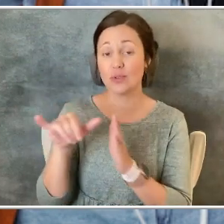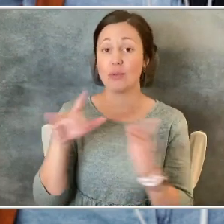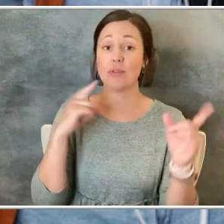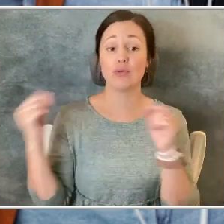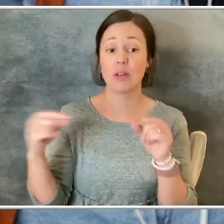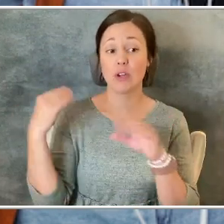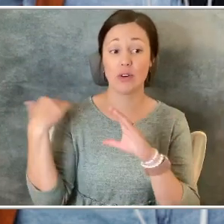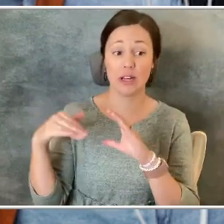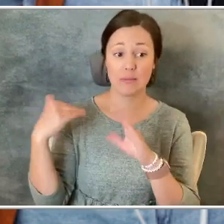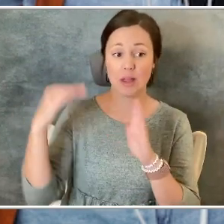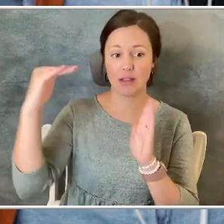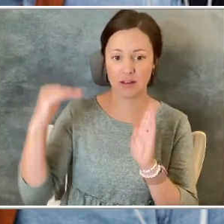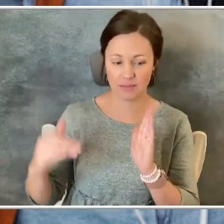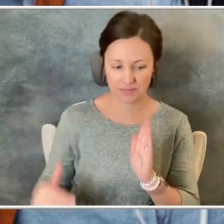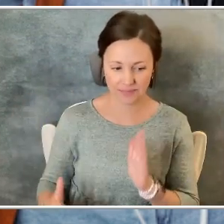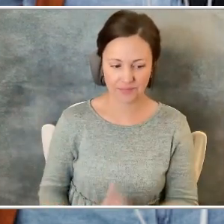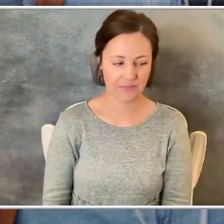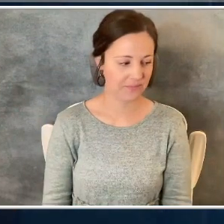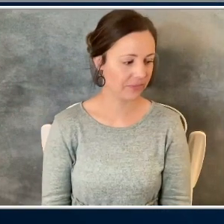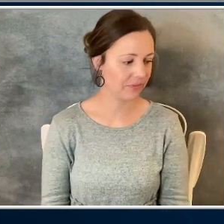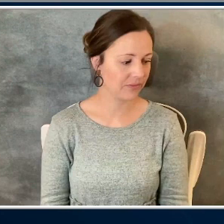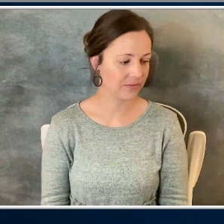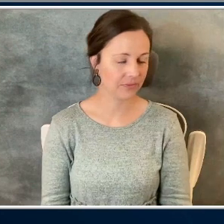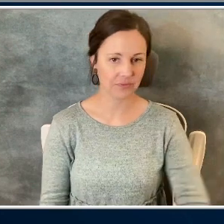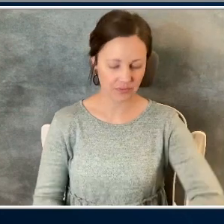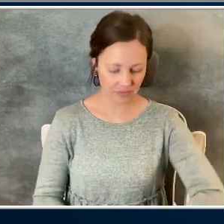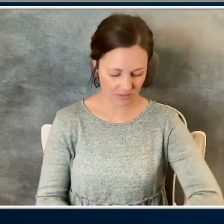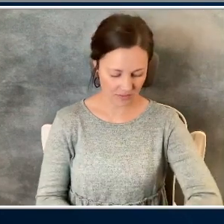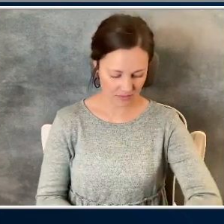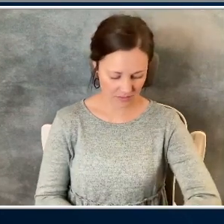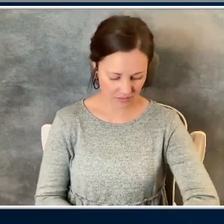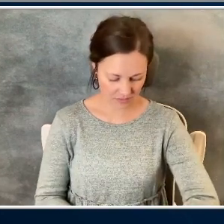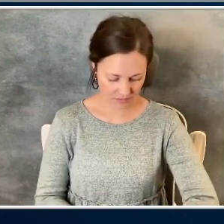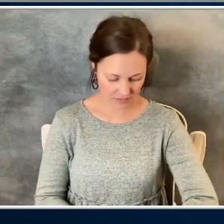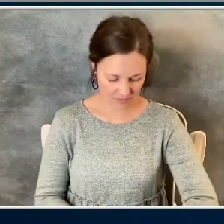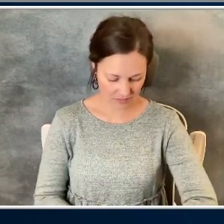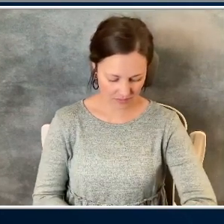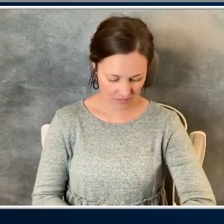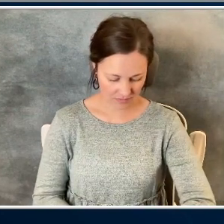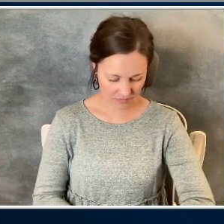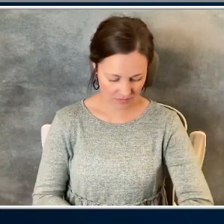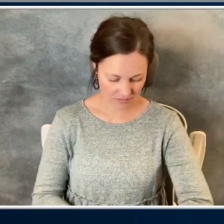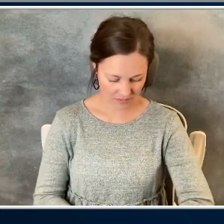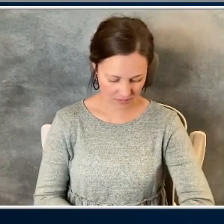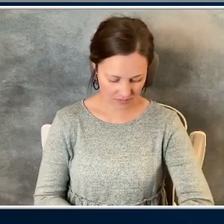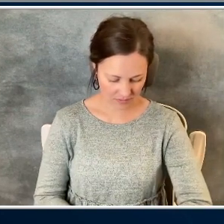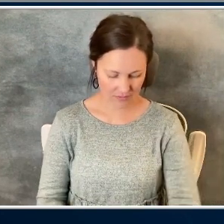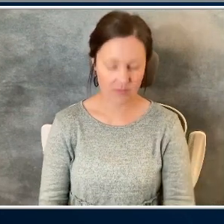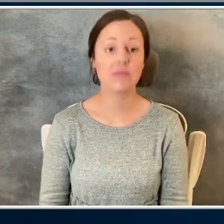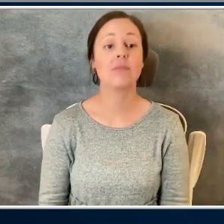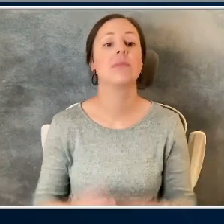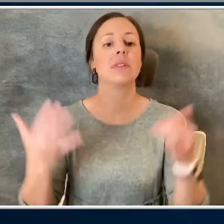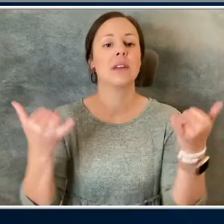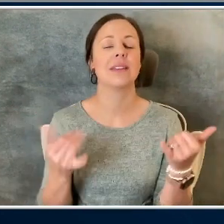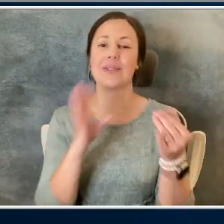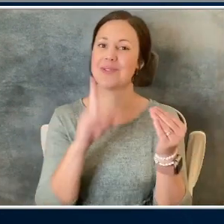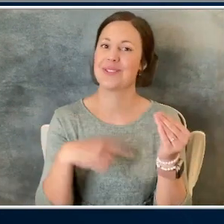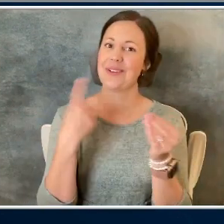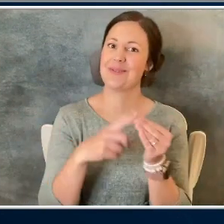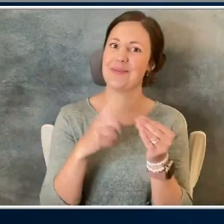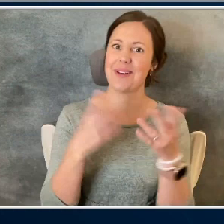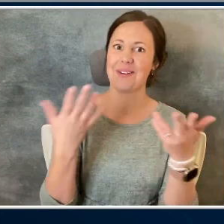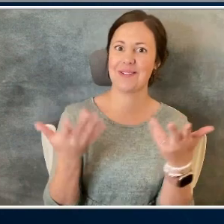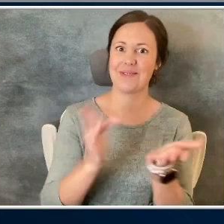the Medical News Network. Let's check the COVID count now with Dr. Dana Hawkinson, Medical Director of Infection Prevention Control. Doc Hawk, how are we doing today?